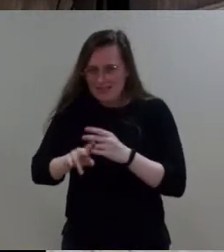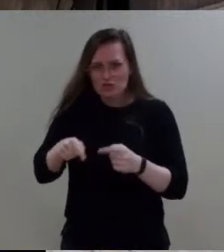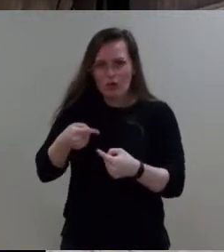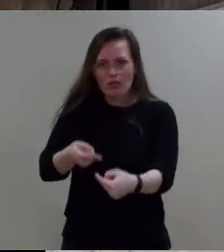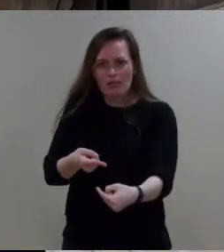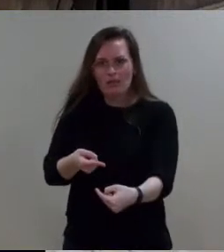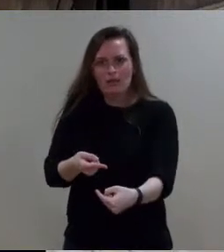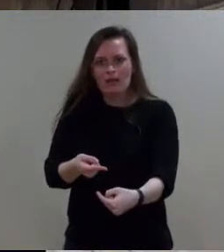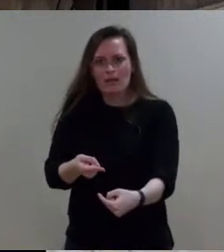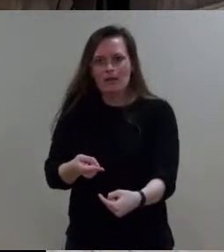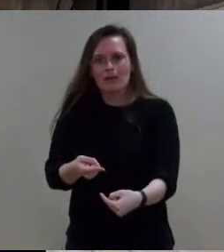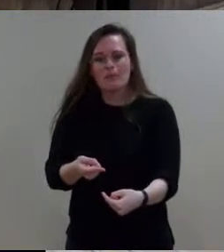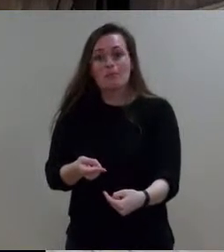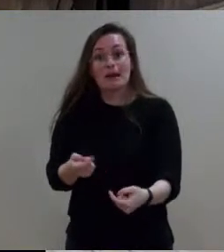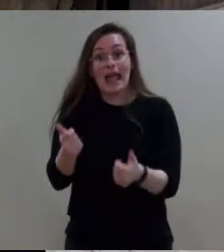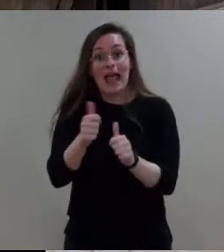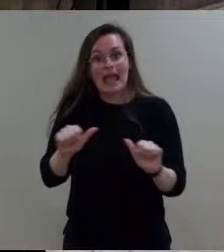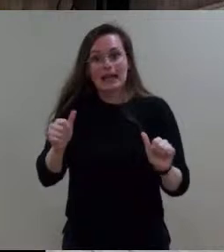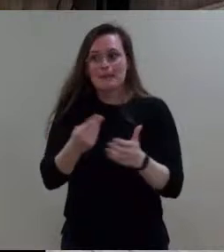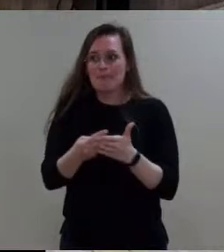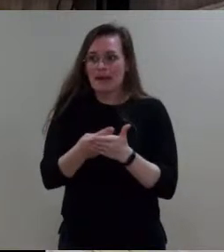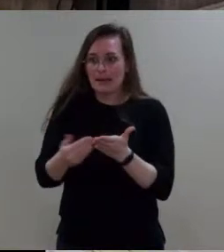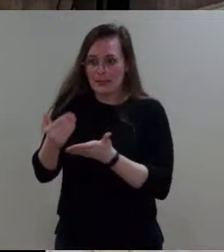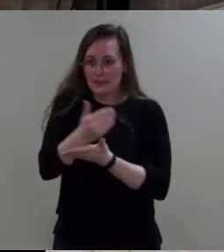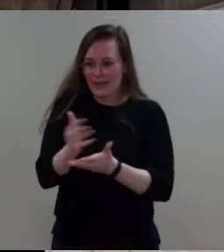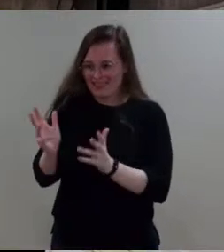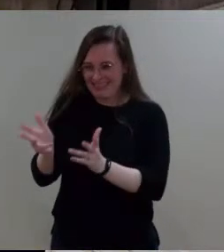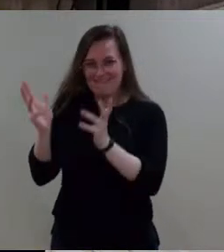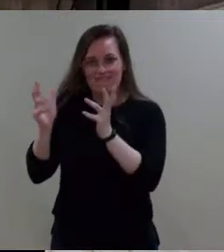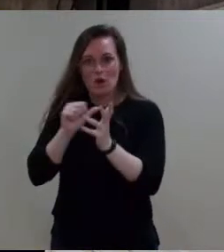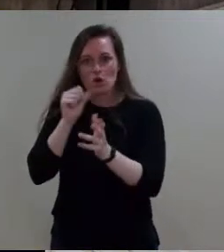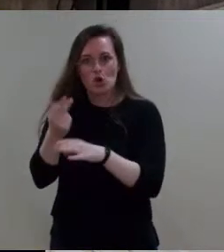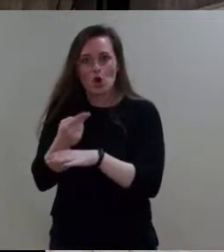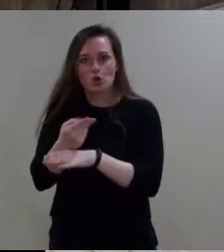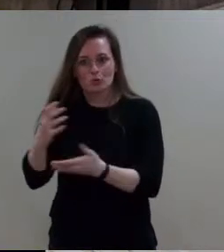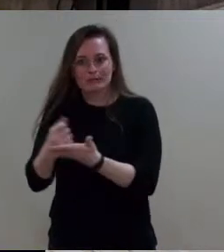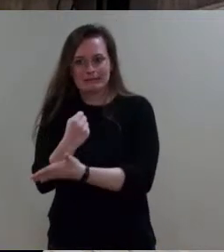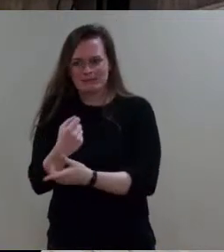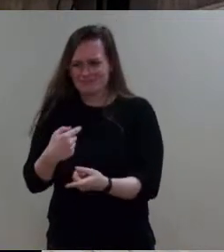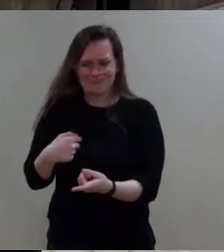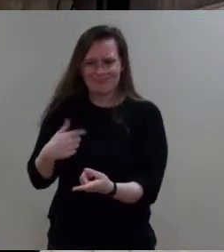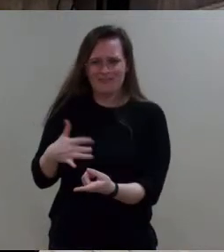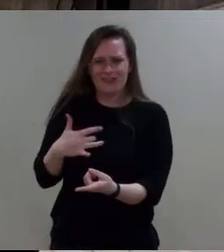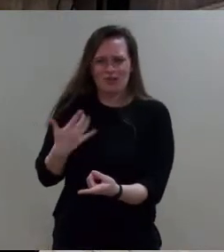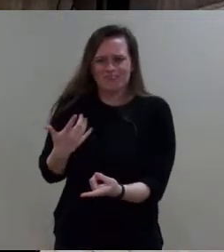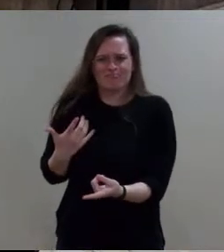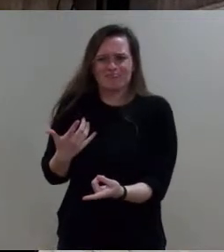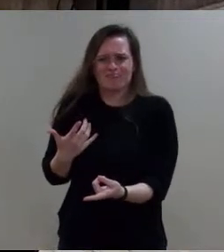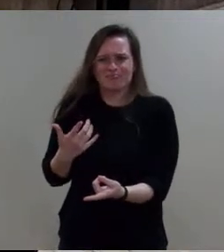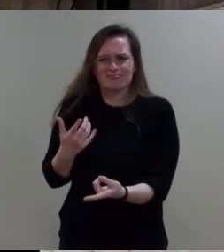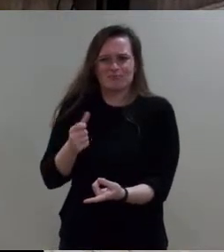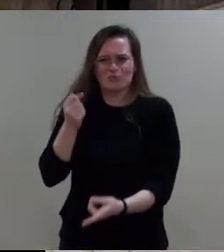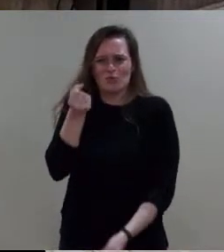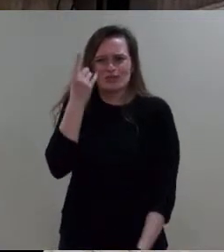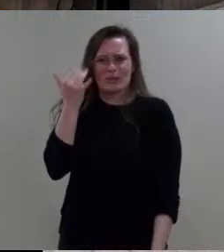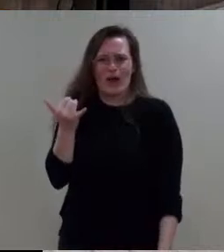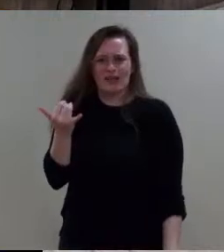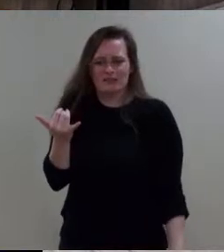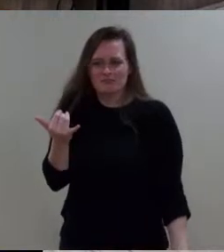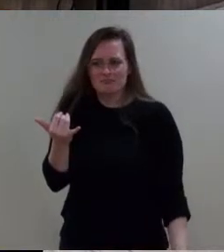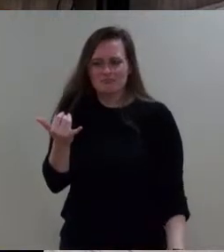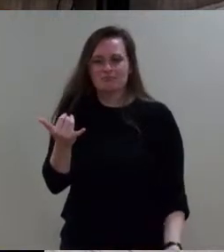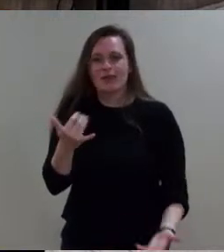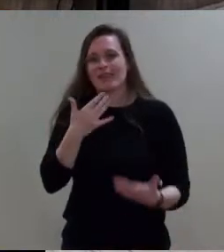revenue on the table does not make financial sense to me. Thank you. Thank you. Councillor